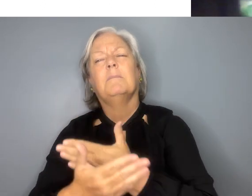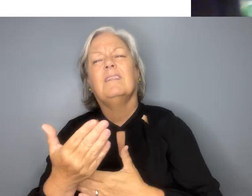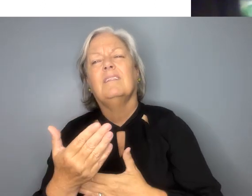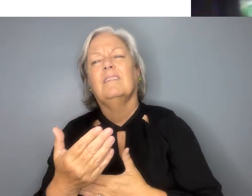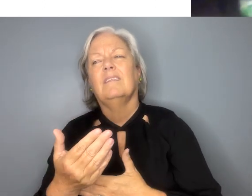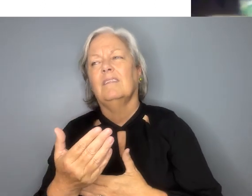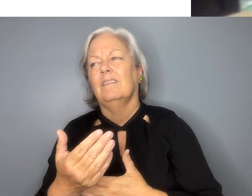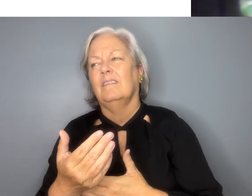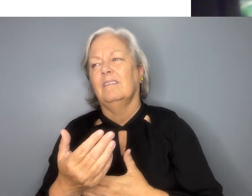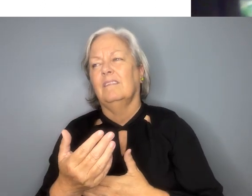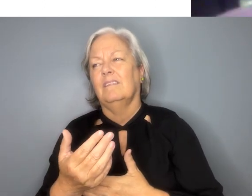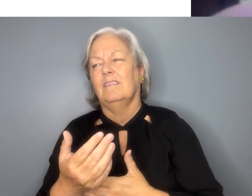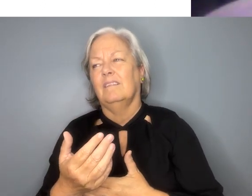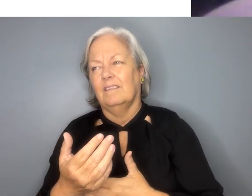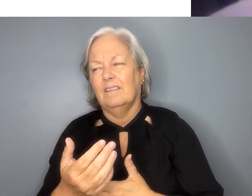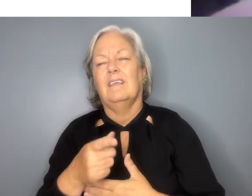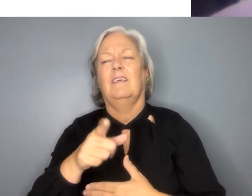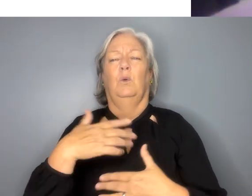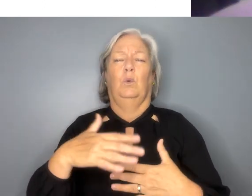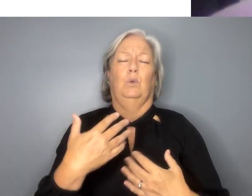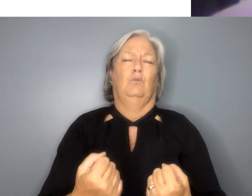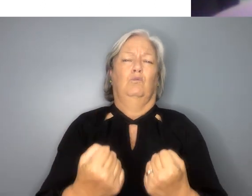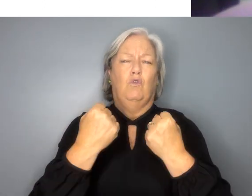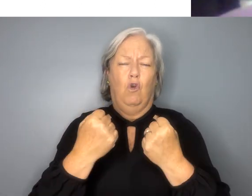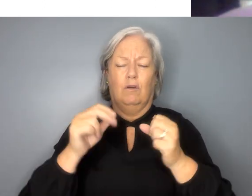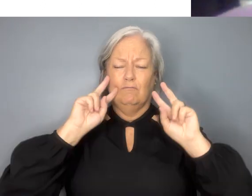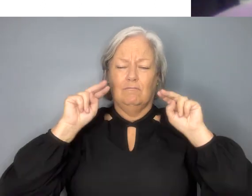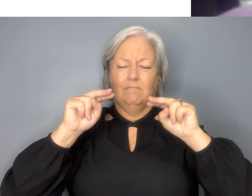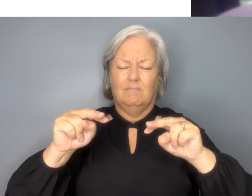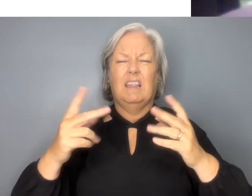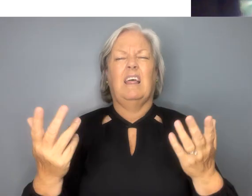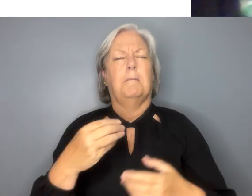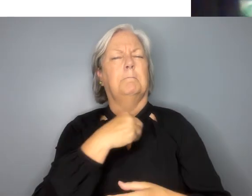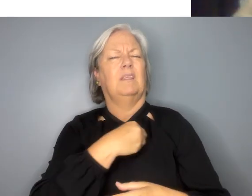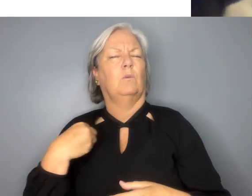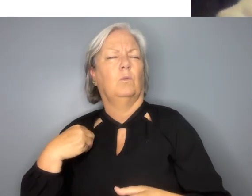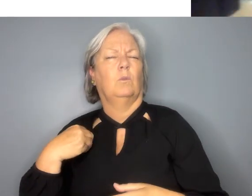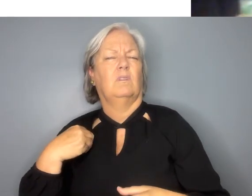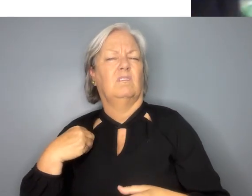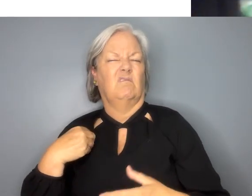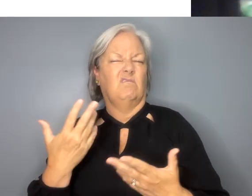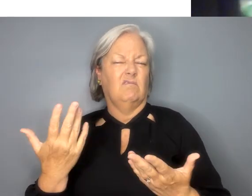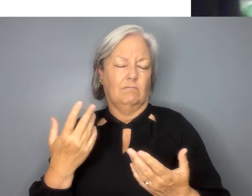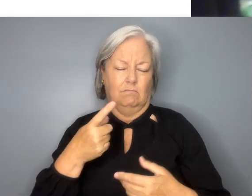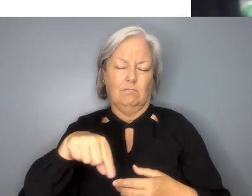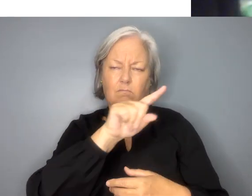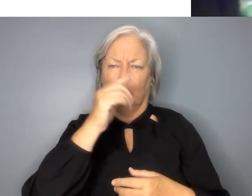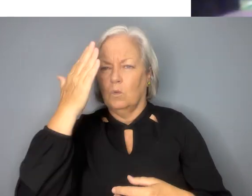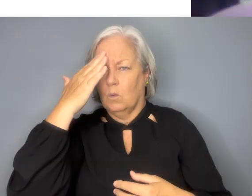disability is often viewed in an incredibly medicalized sense. Everyone in this room knows